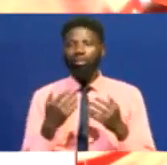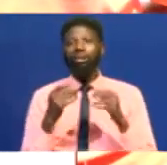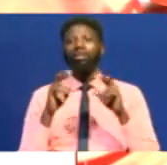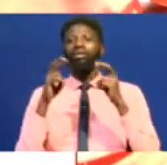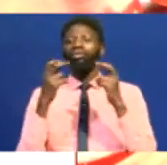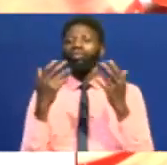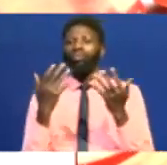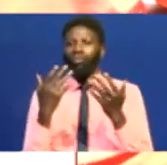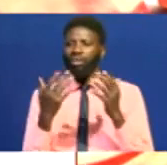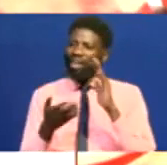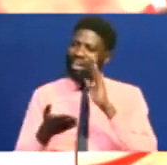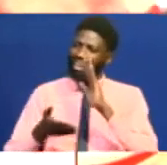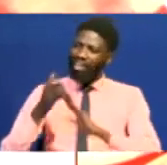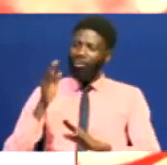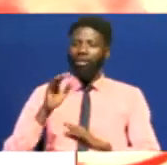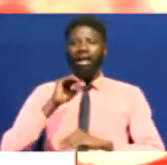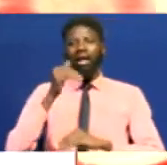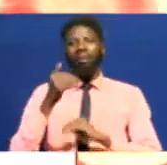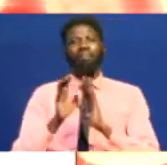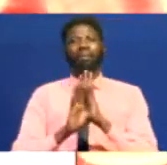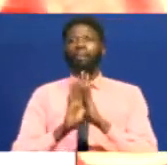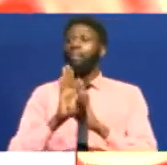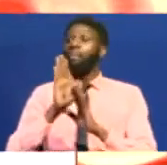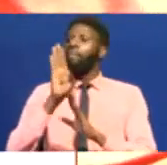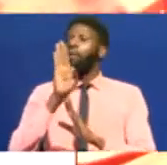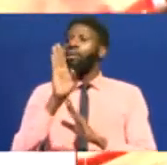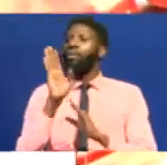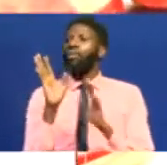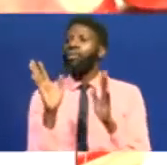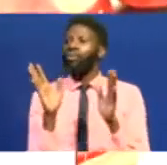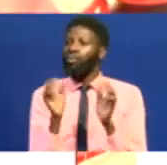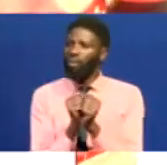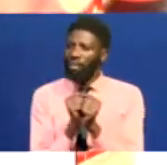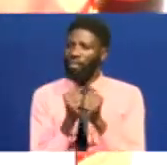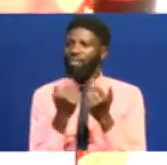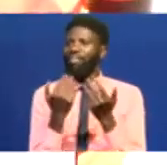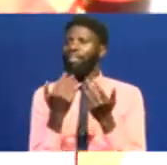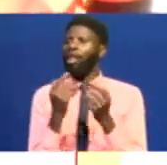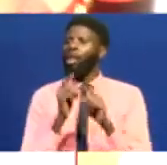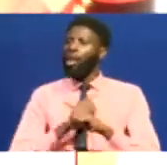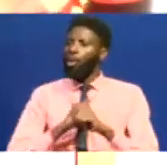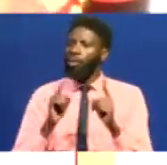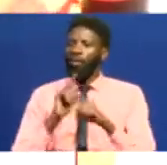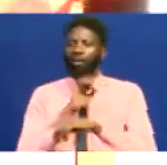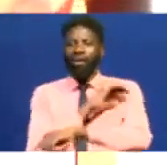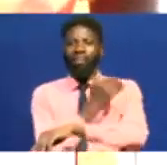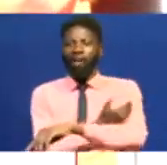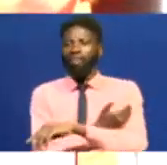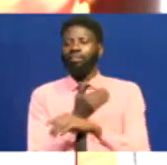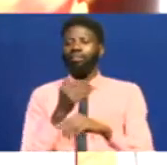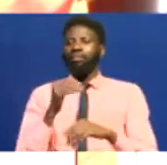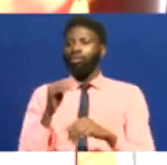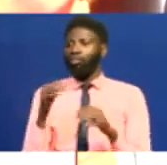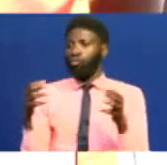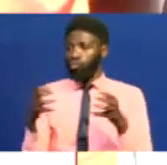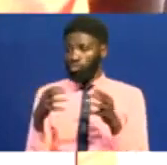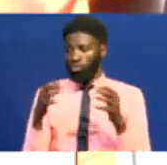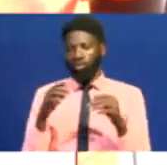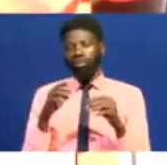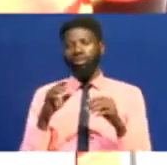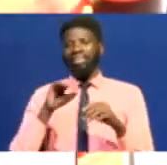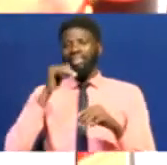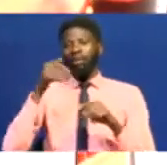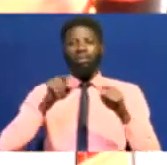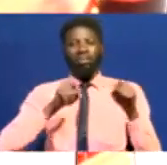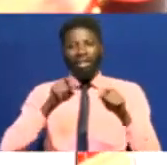rapid urbanization coupled with the lack of capacity to city managers and infrastructure. I'm happy